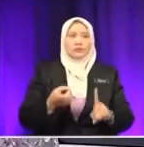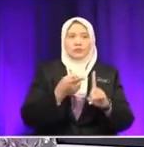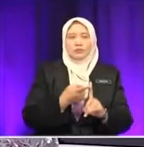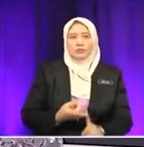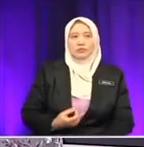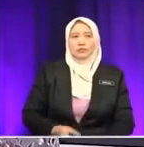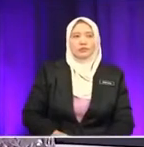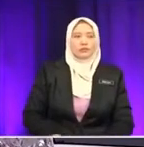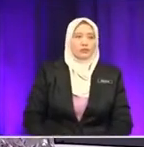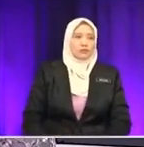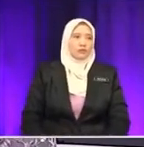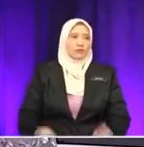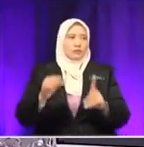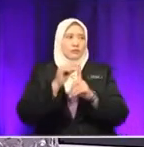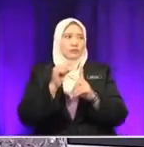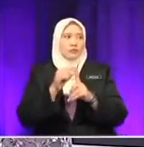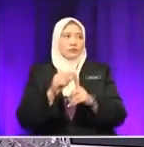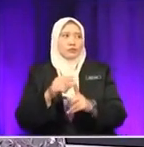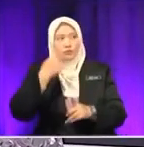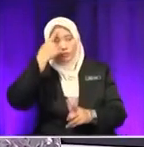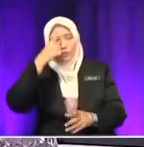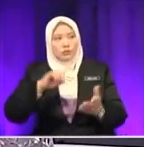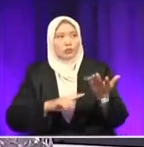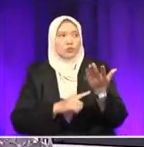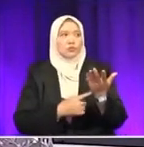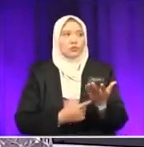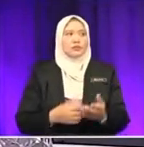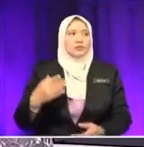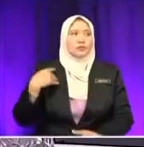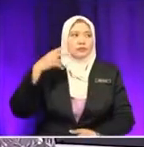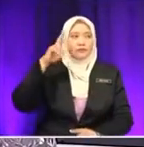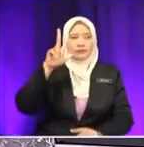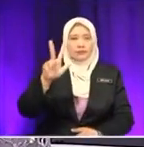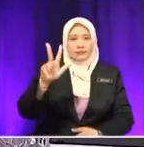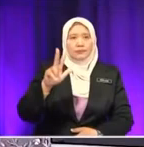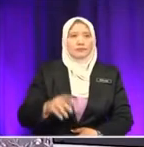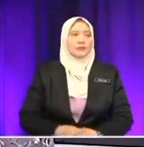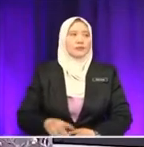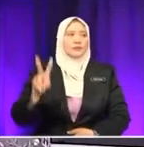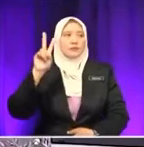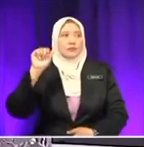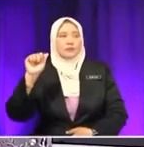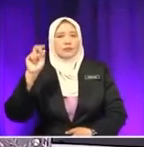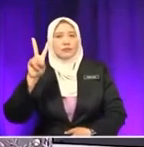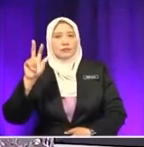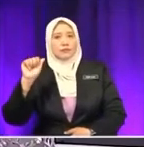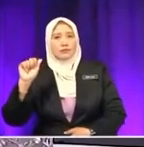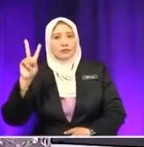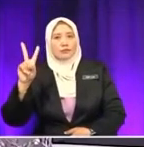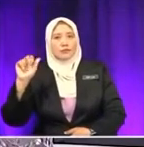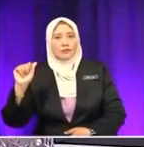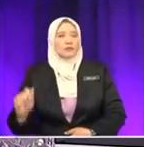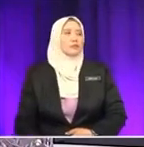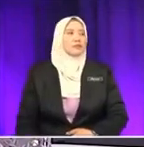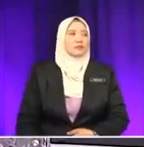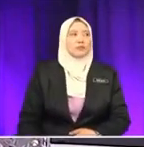and to begin your sentence. For topic sentence, you must have 3 VAs. Remember just now? VA plus VA plus VA. But the